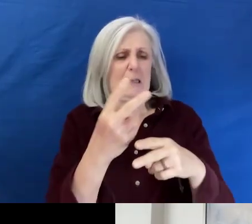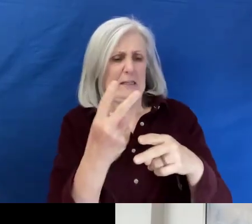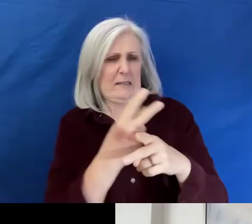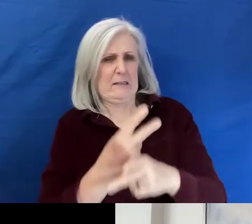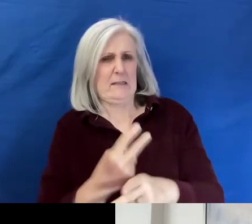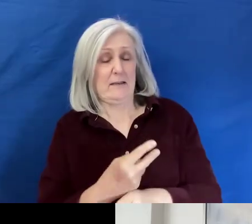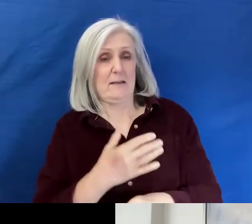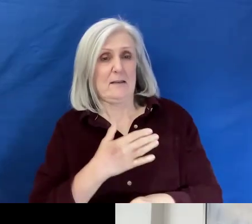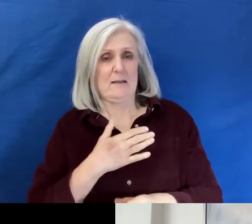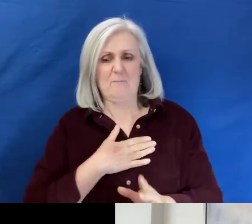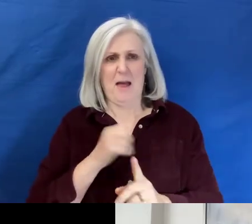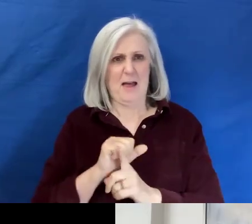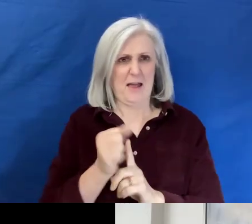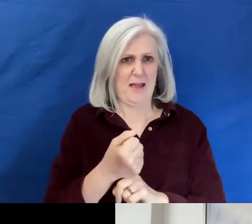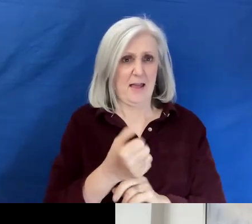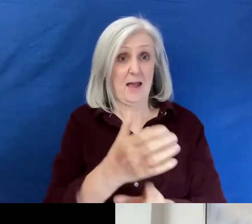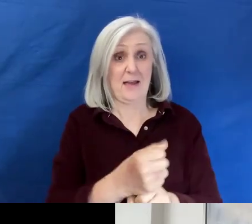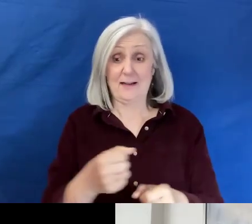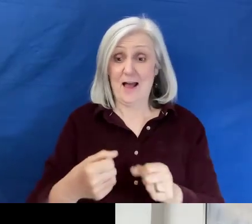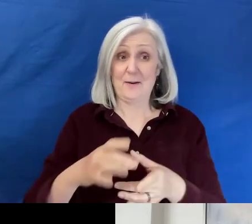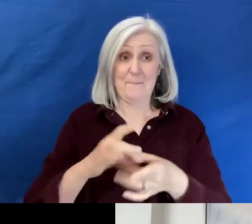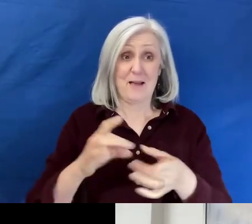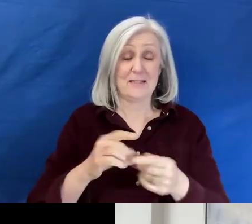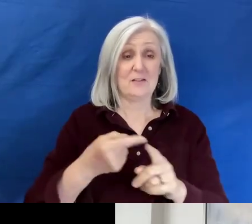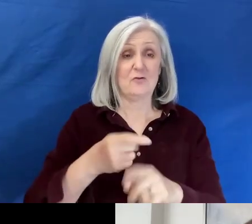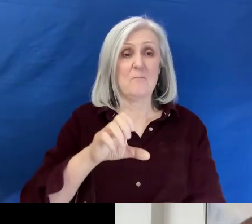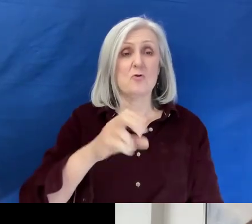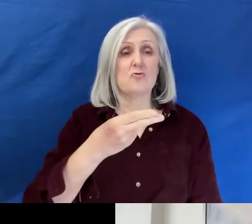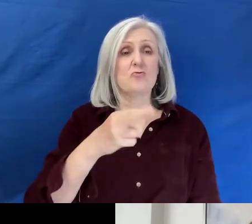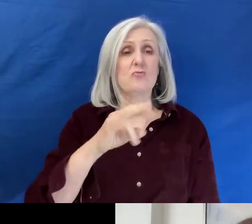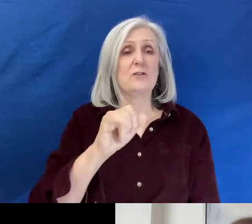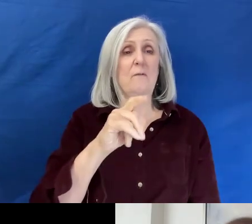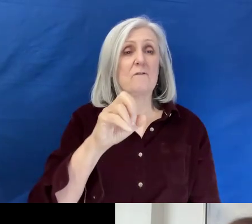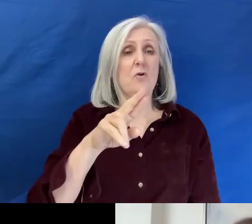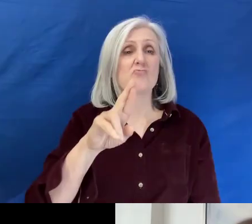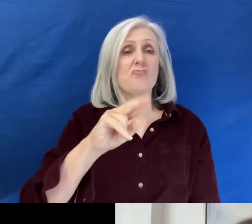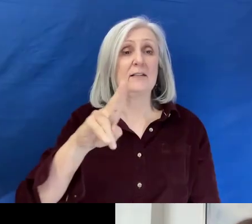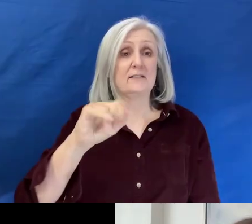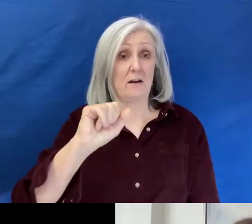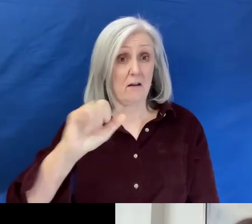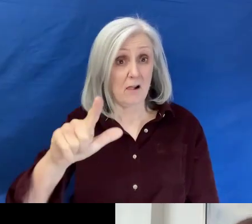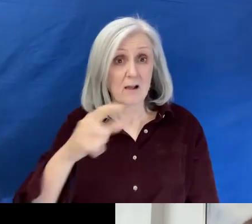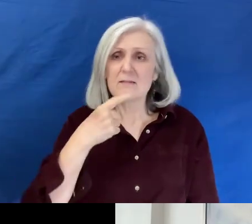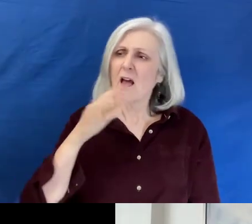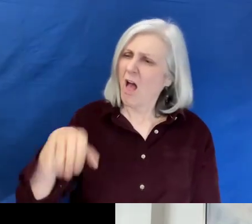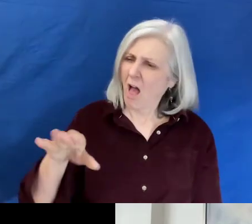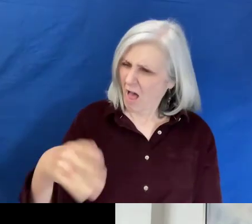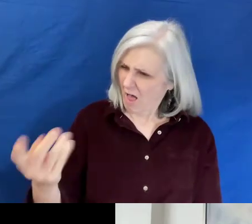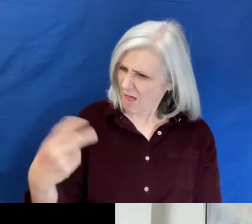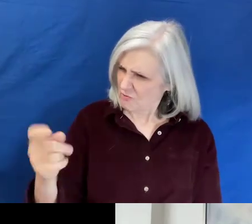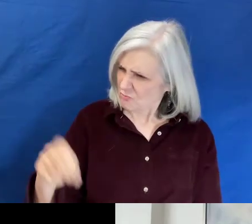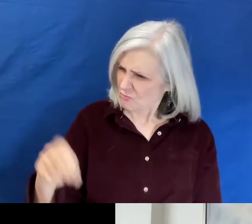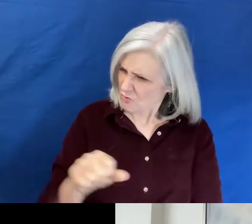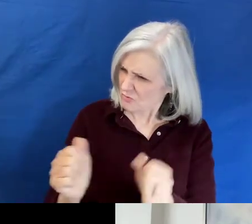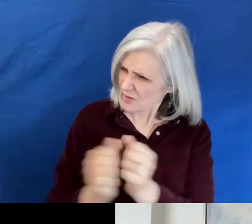my deal, I got a message from Christopher Russell who was like, "Hey, wouldn't it be so cool to work together again?" And I was